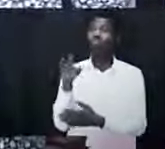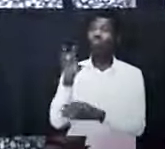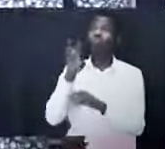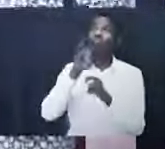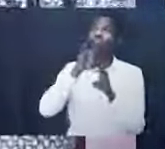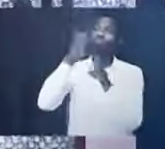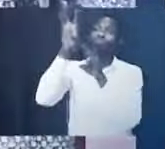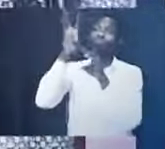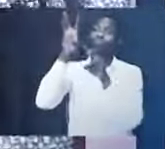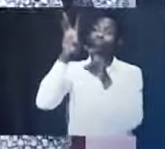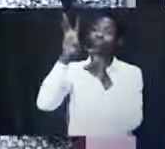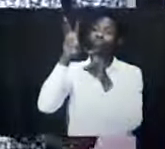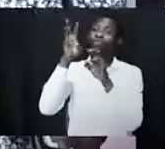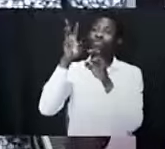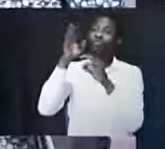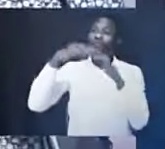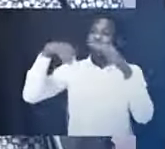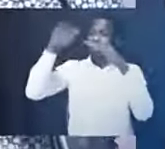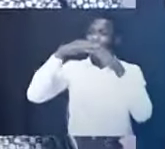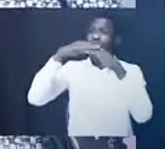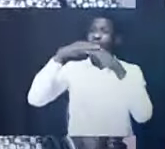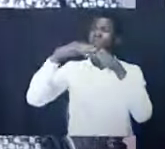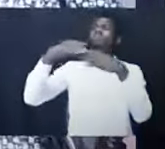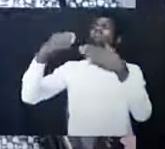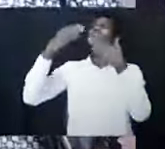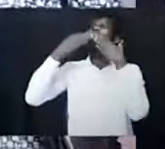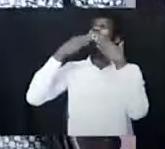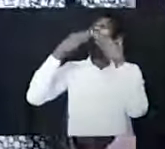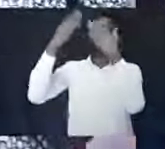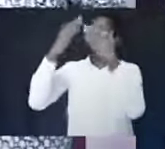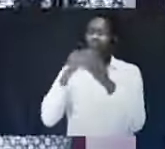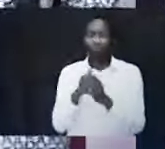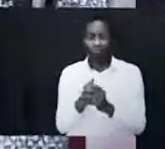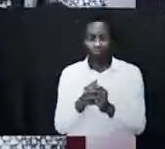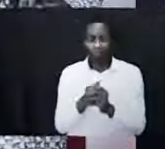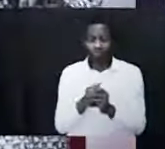and gave thanks. And we said that what they had was not